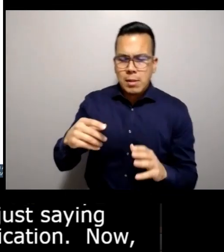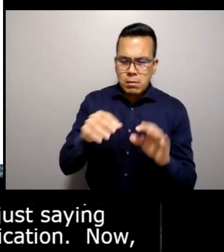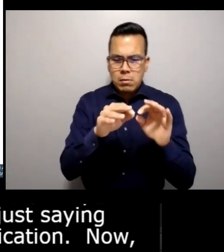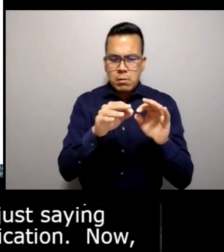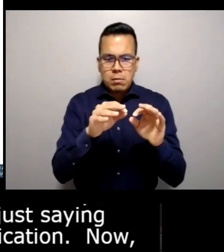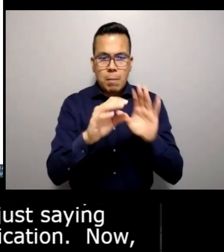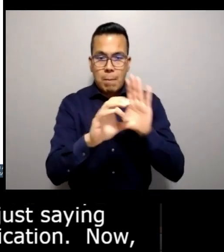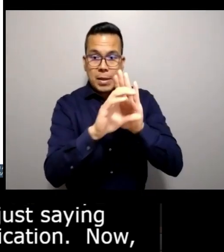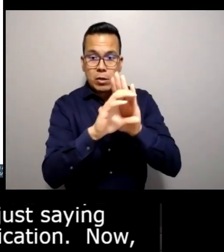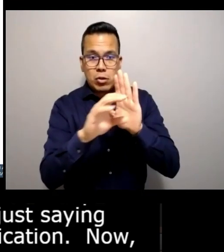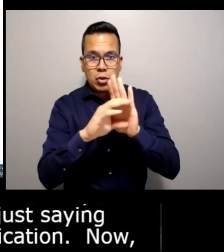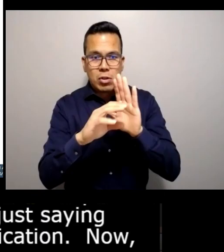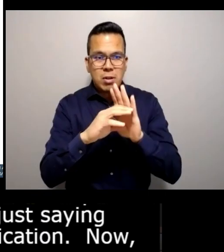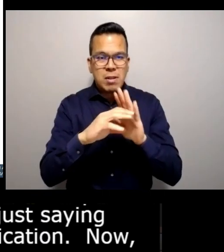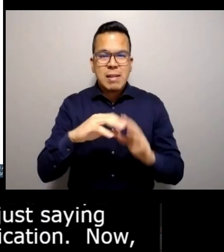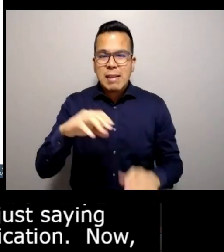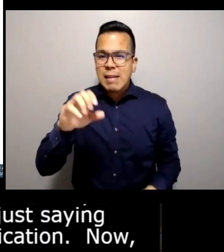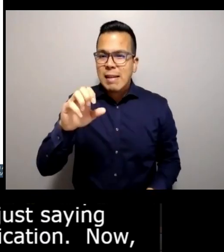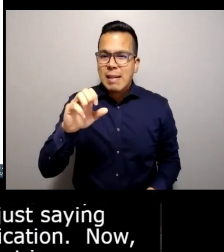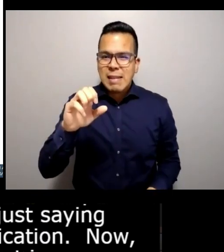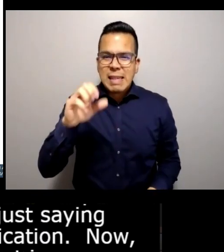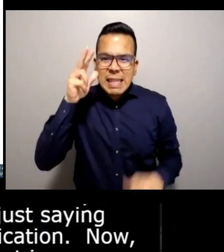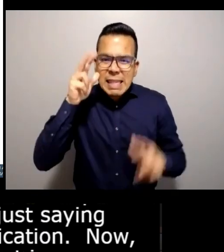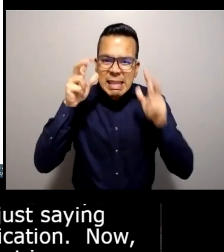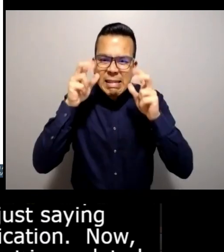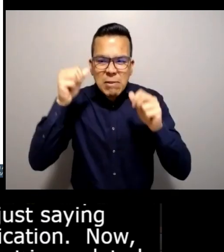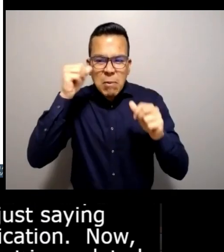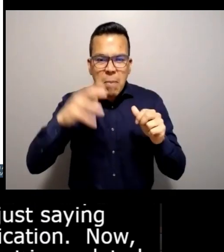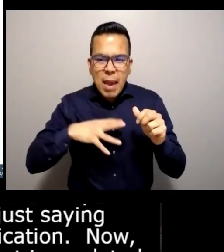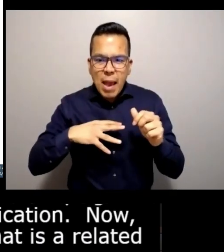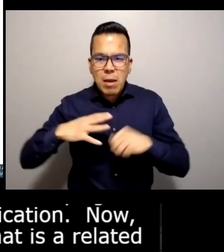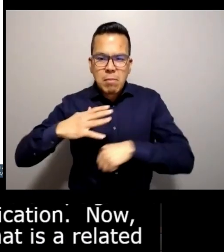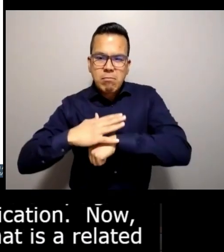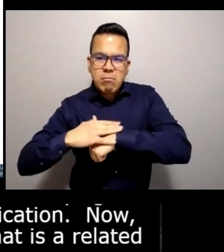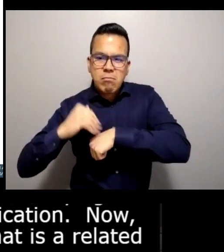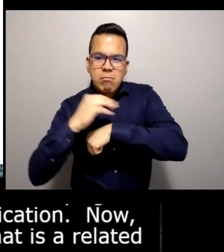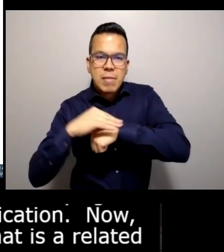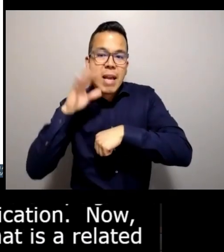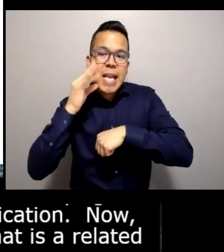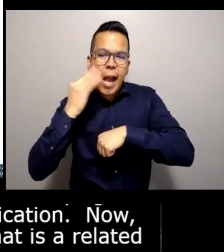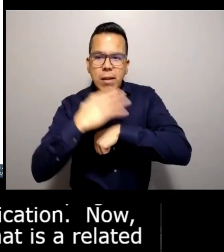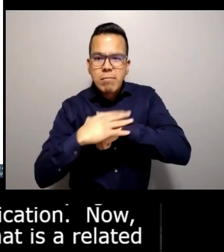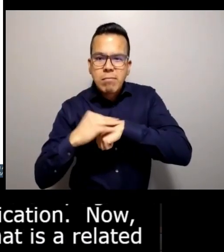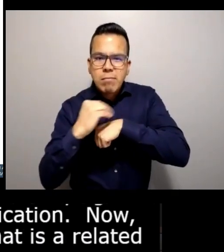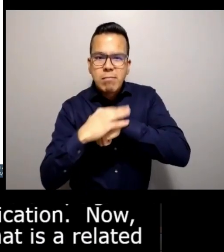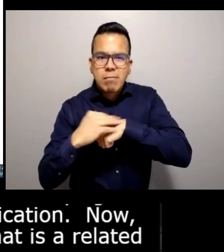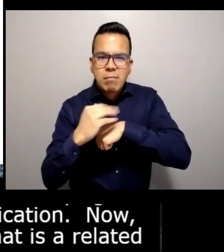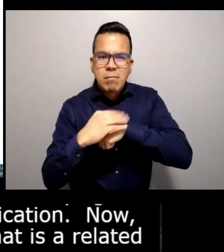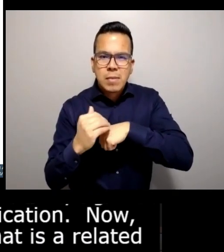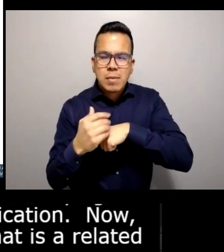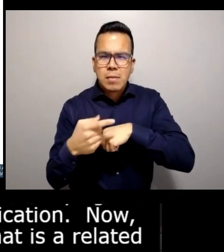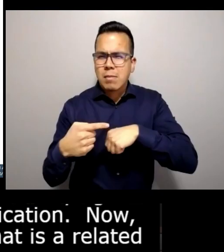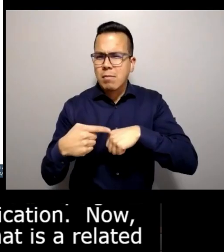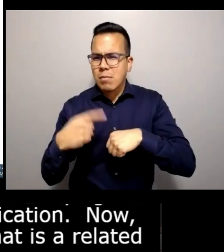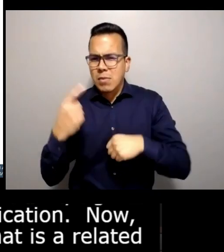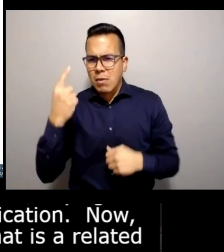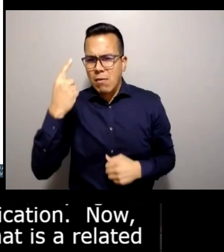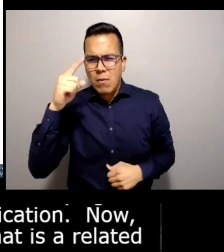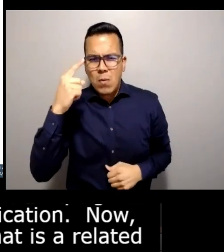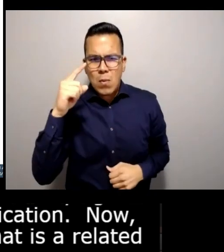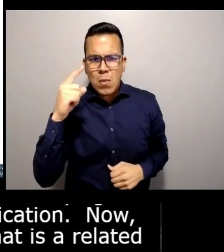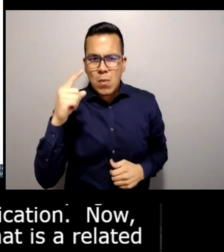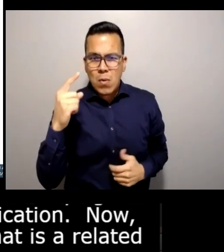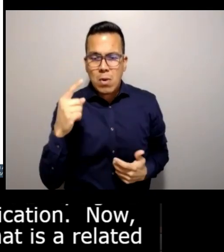a related issue. But at least if your point is particular, your description should be particular enough